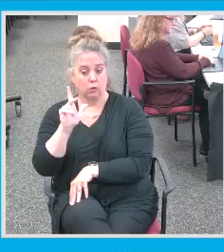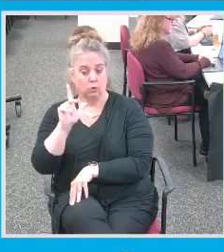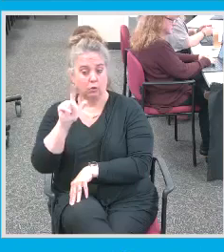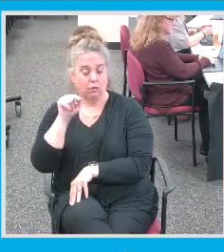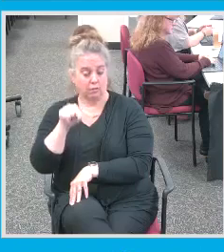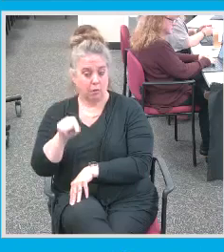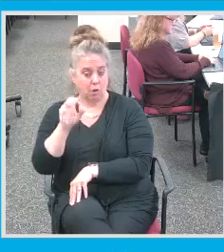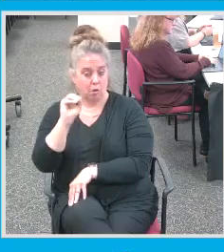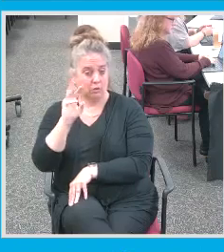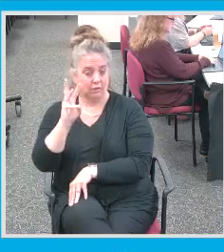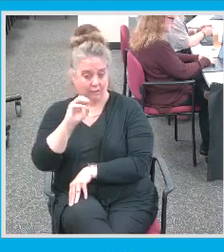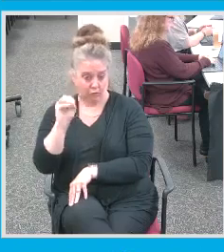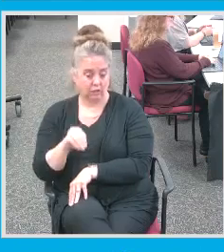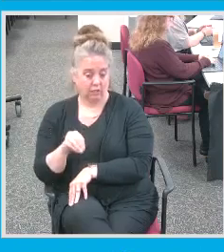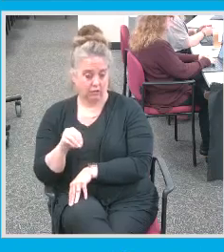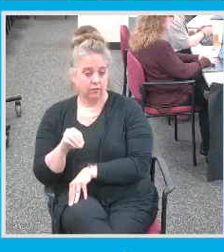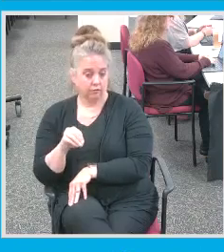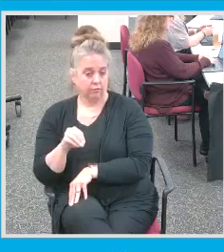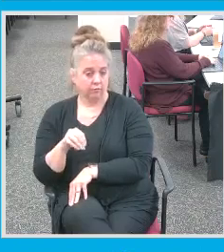employees.